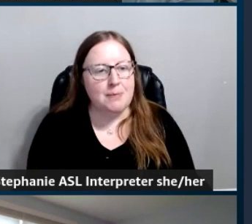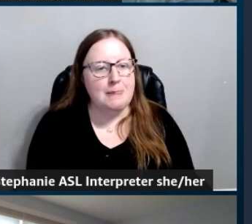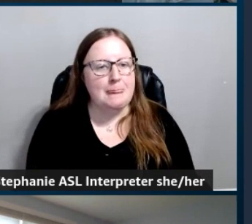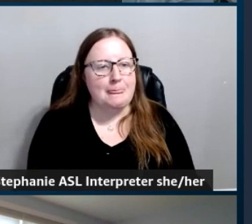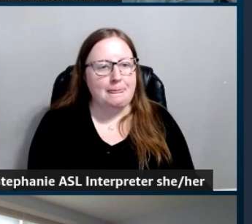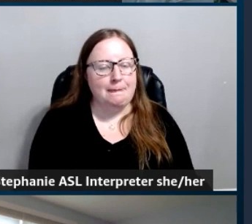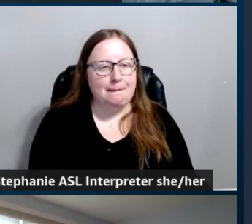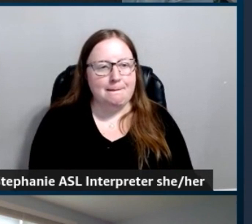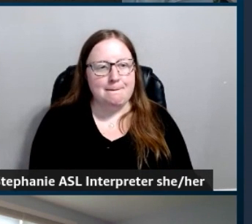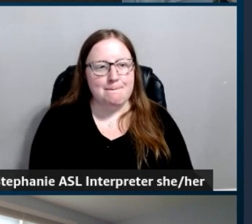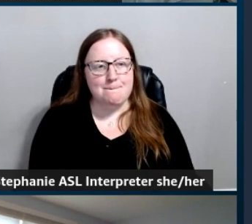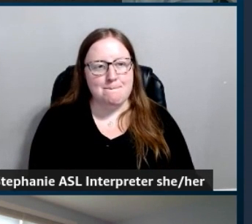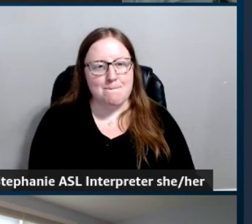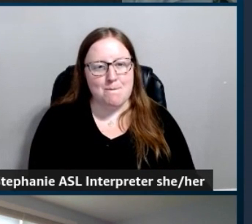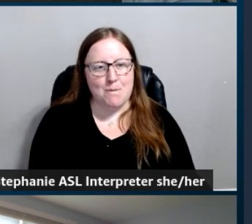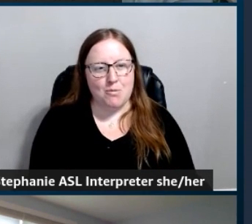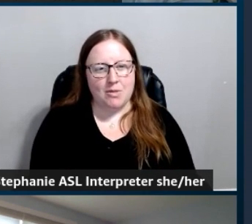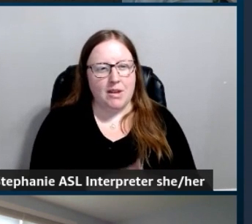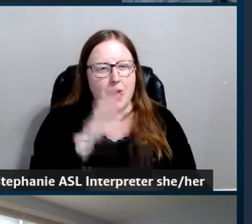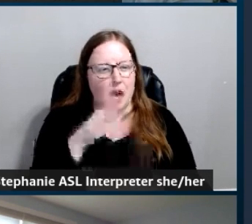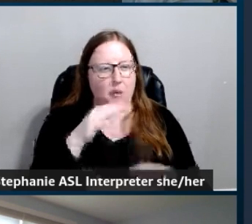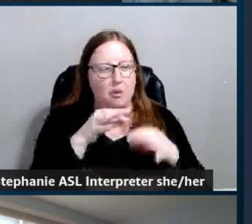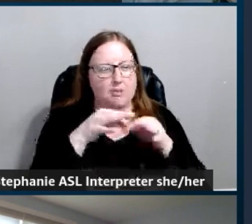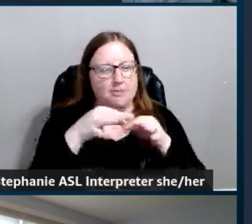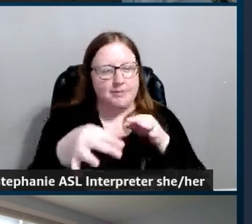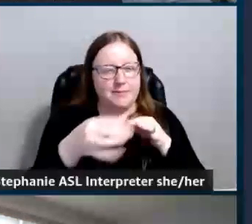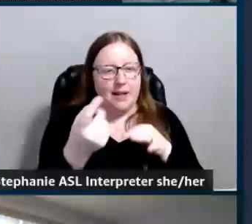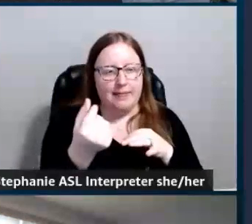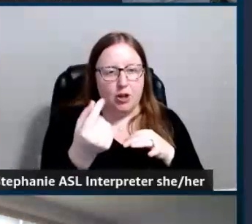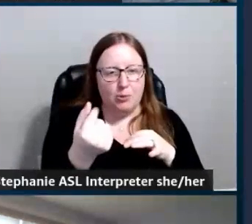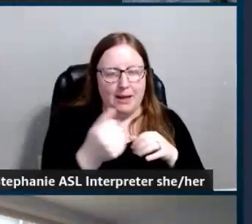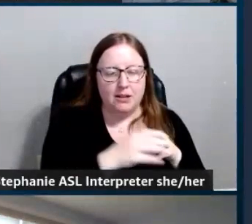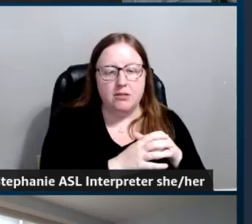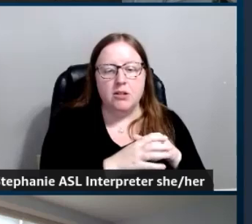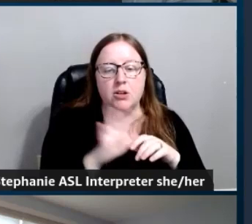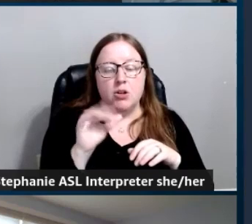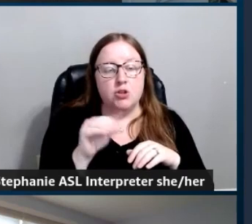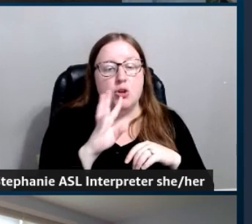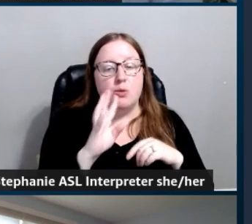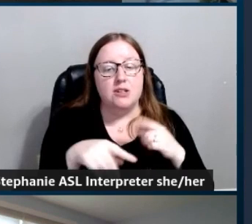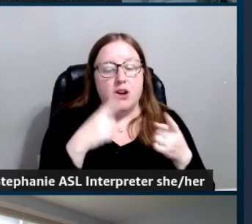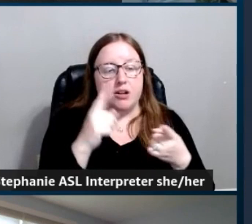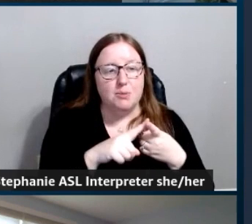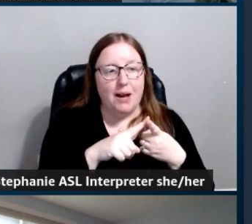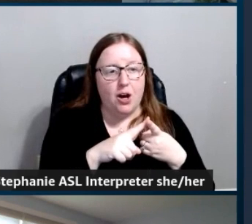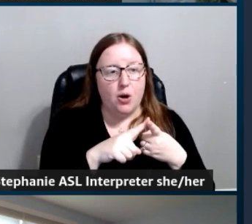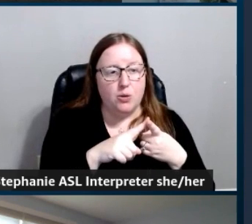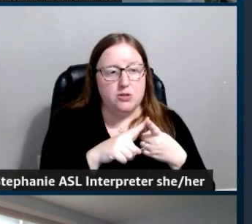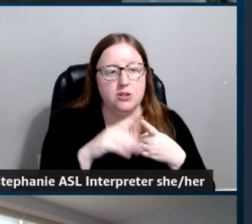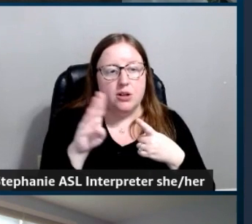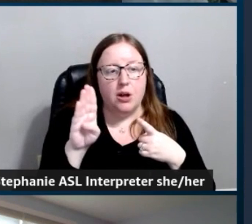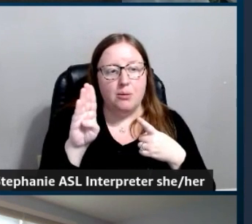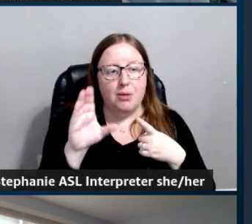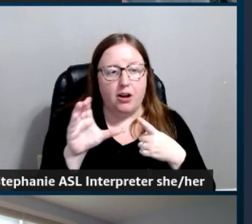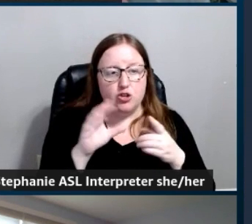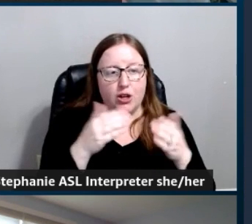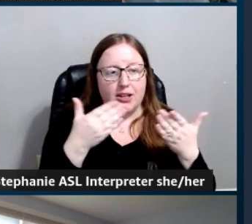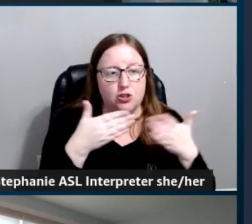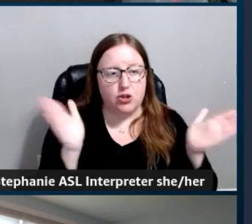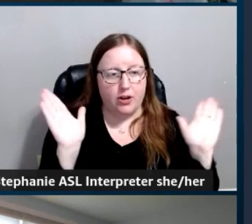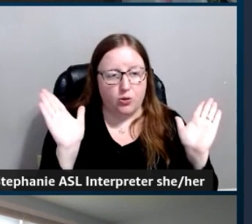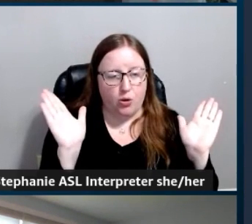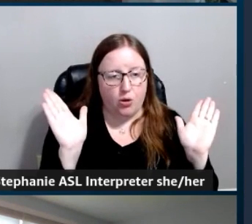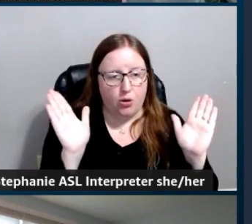I'll fast forward here a little bit, if that's all right. So we talked a lot about blockchain in general. It's